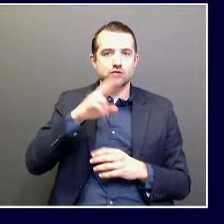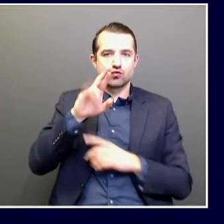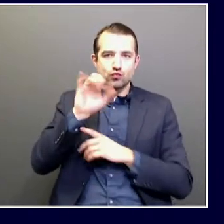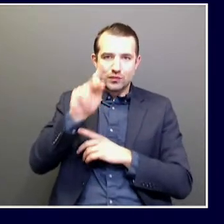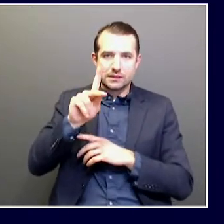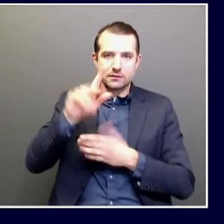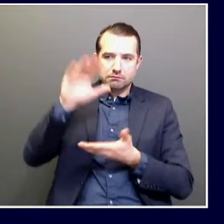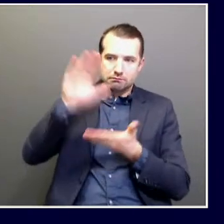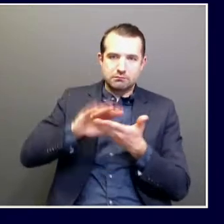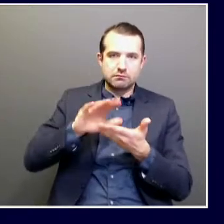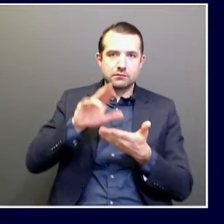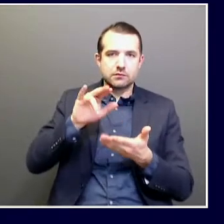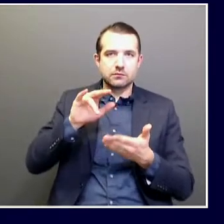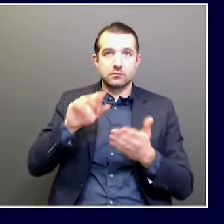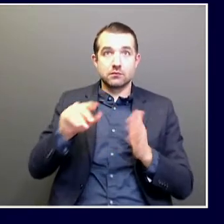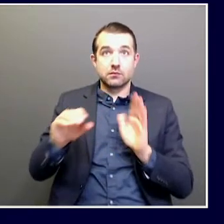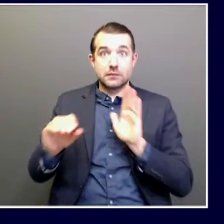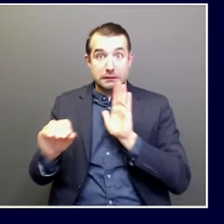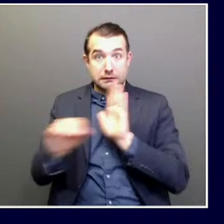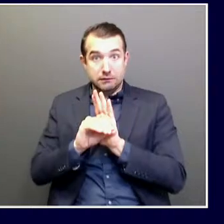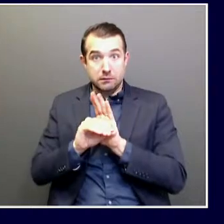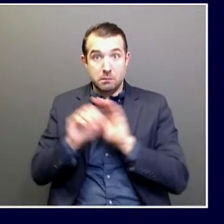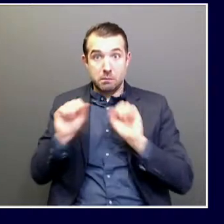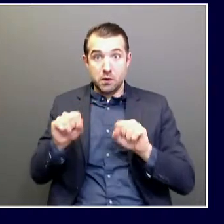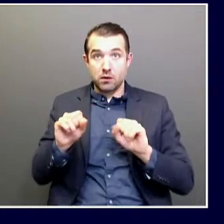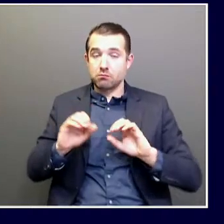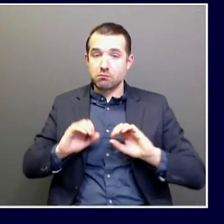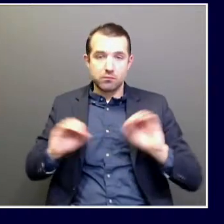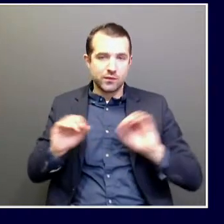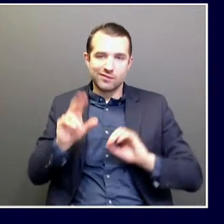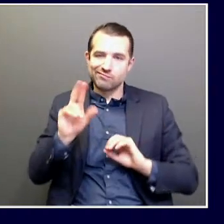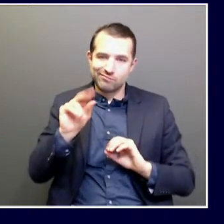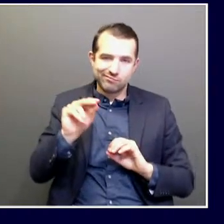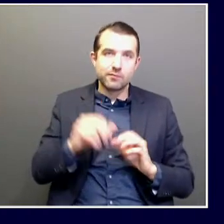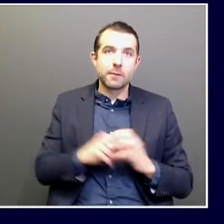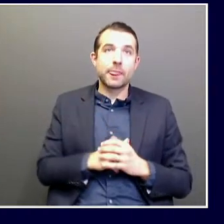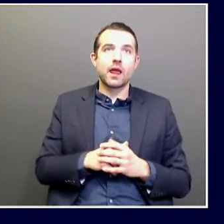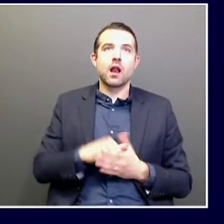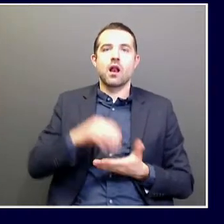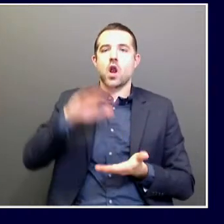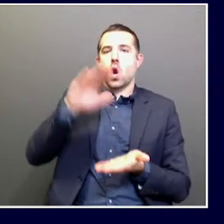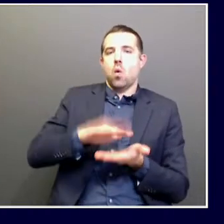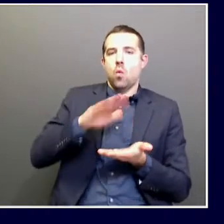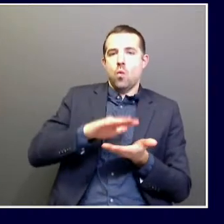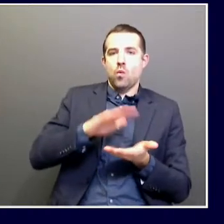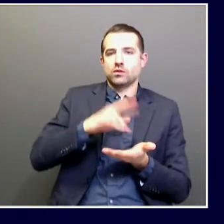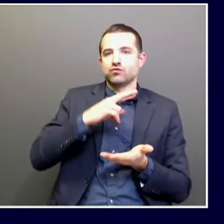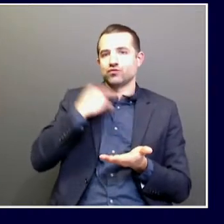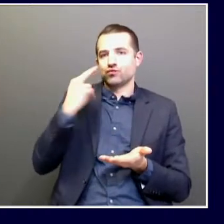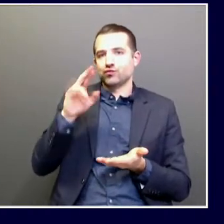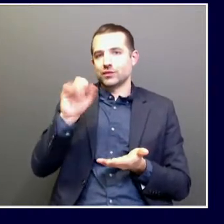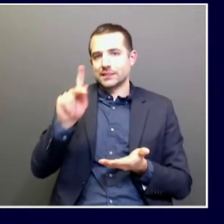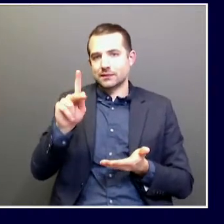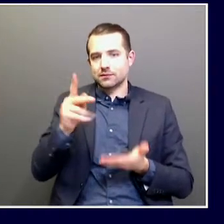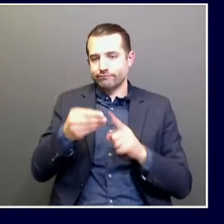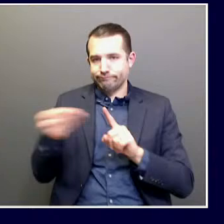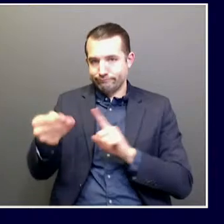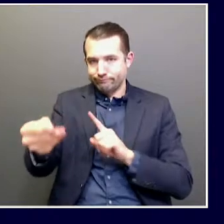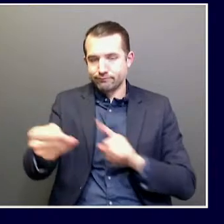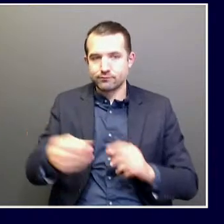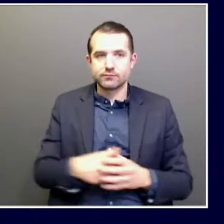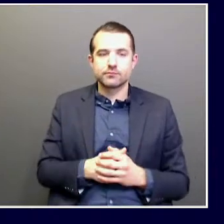on. Similarly, for those who have been exposed, if you've been exposed to somebody, you should be in